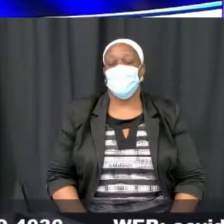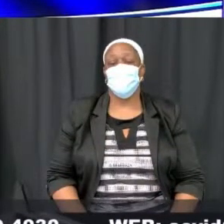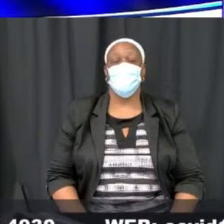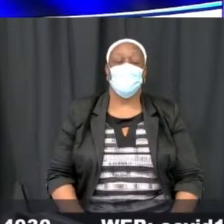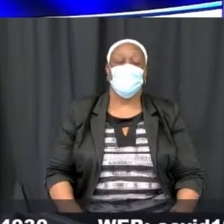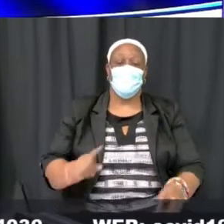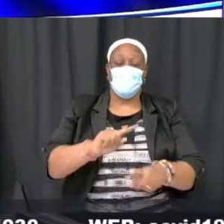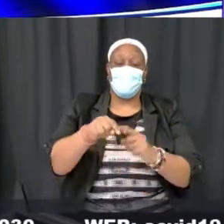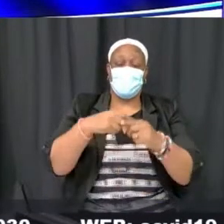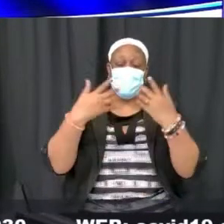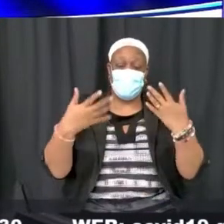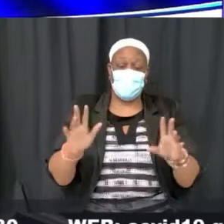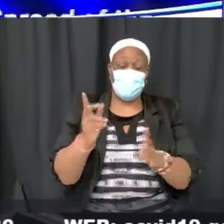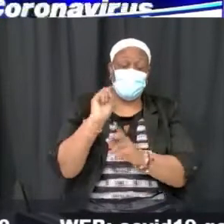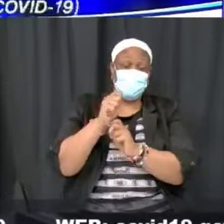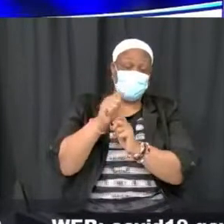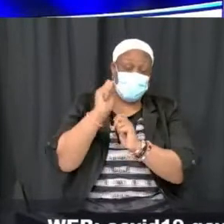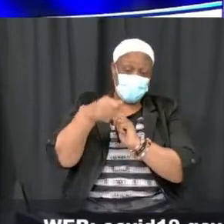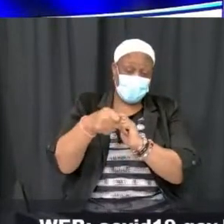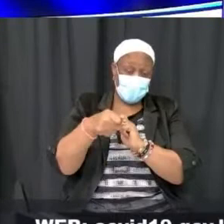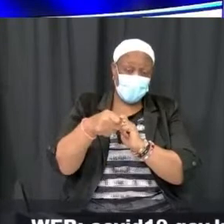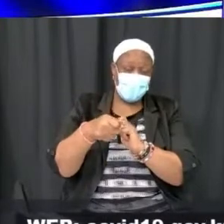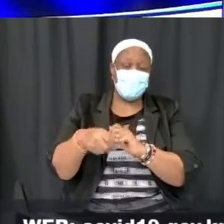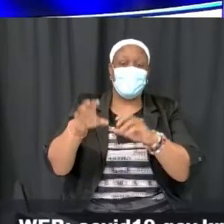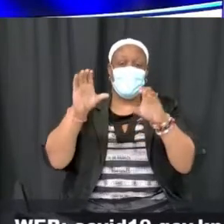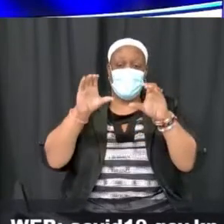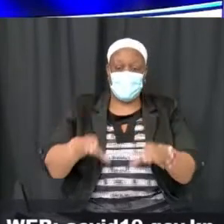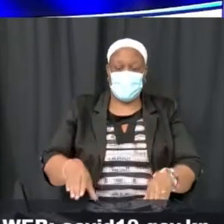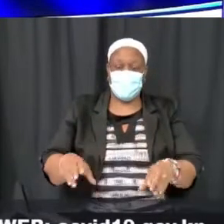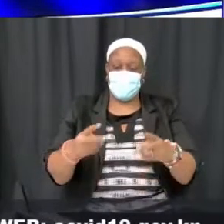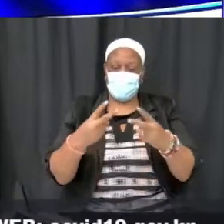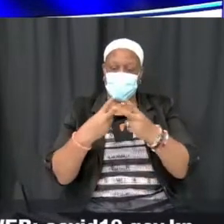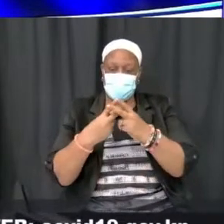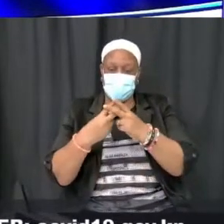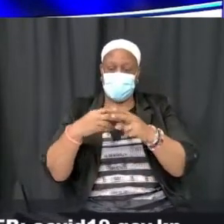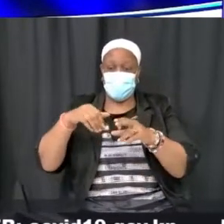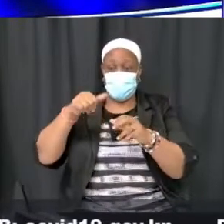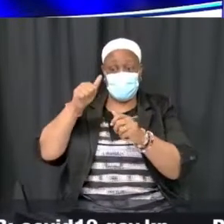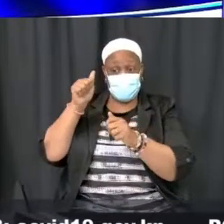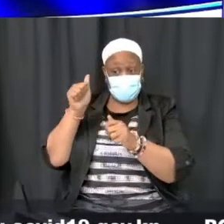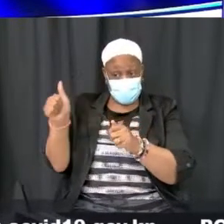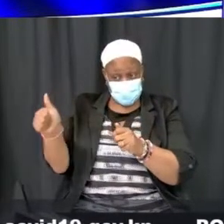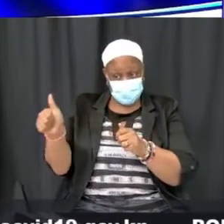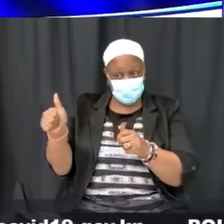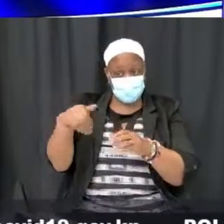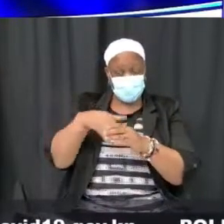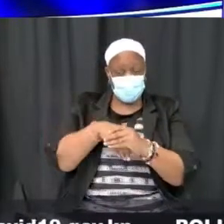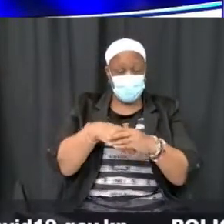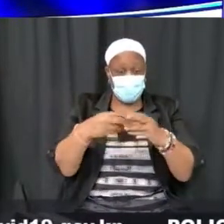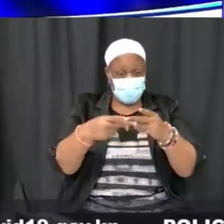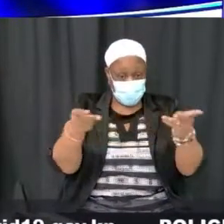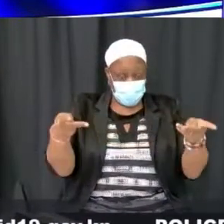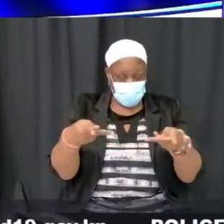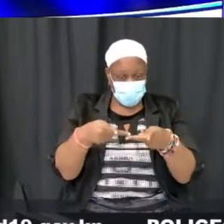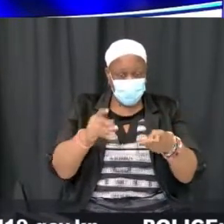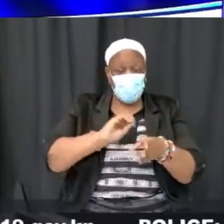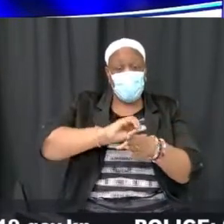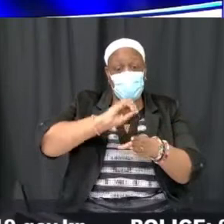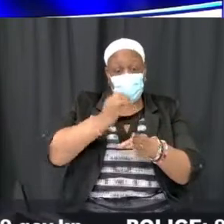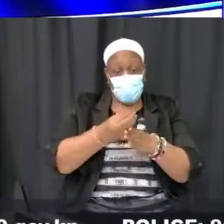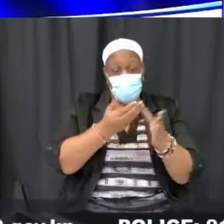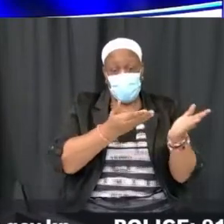themselves, and they can sell to the public on limited operation days. That is on